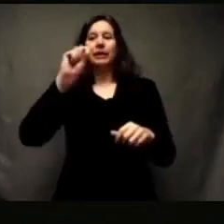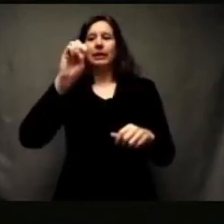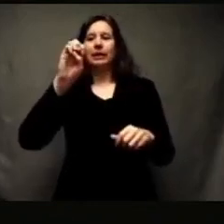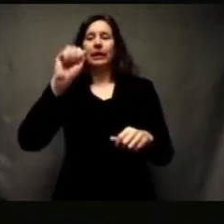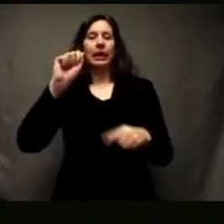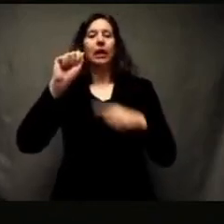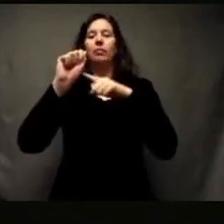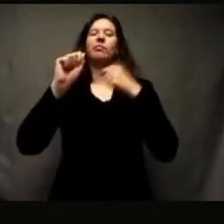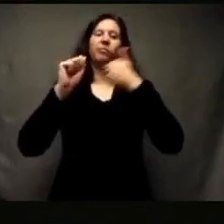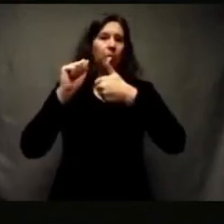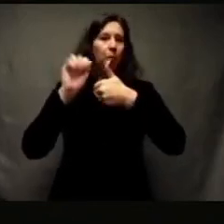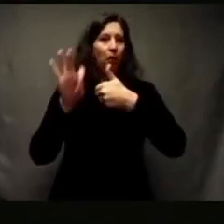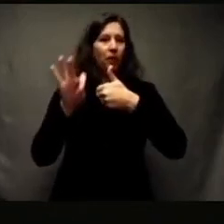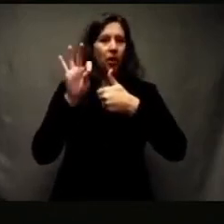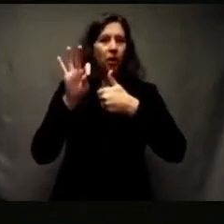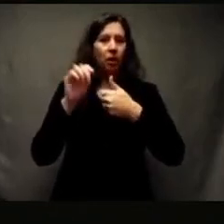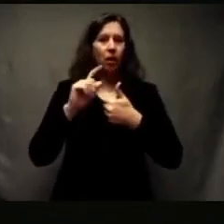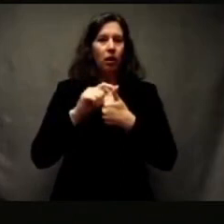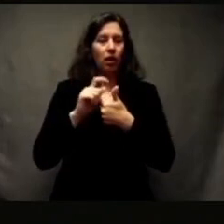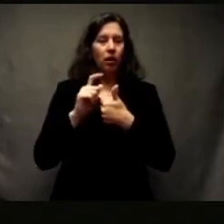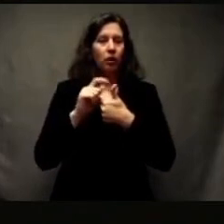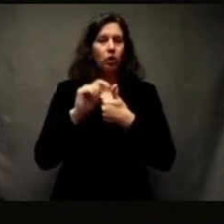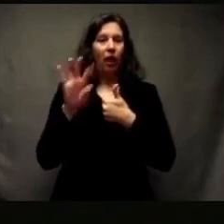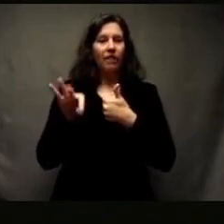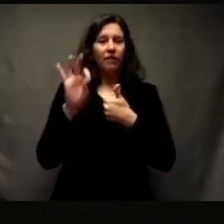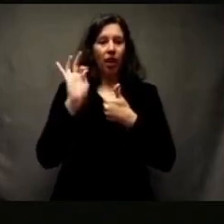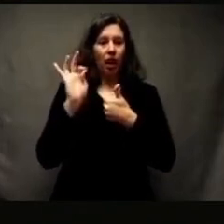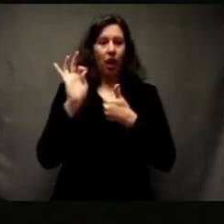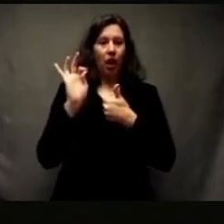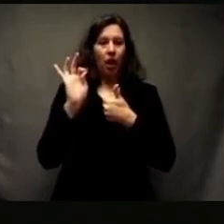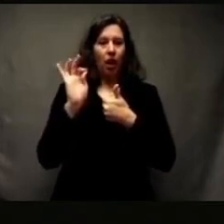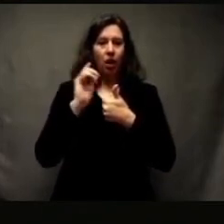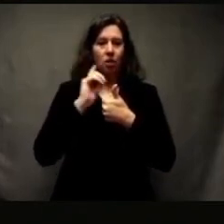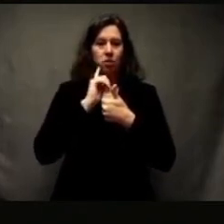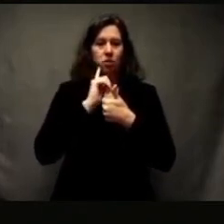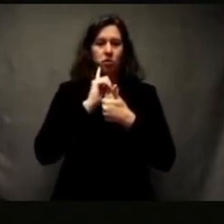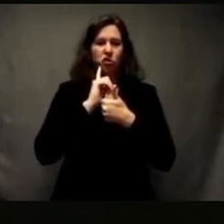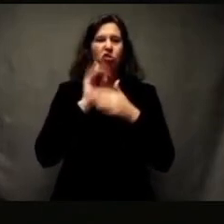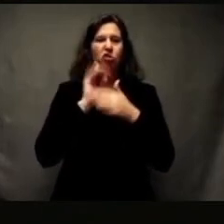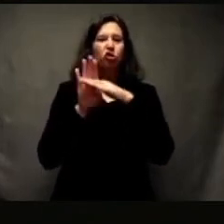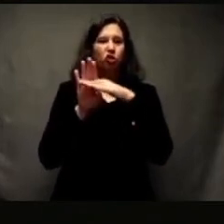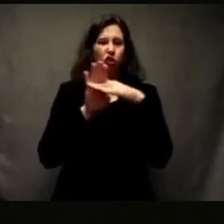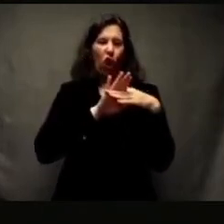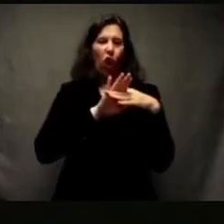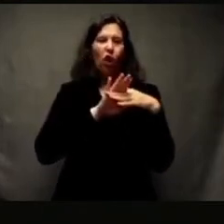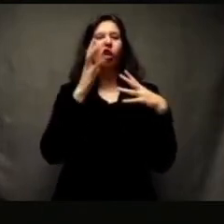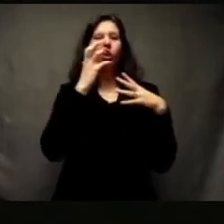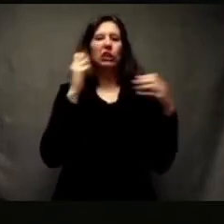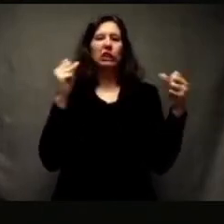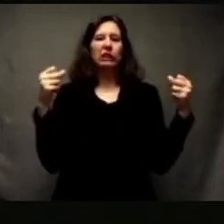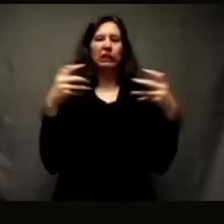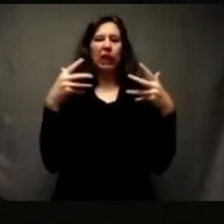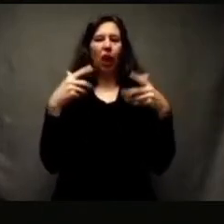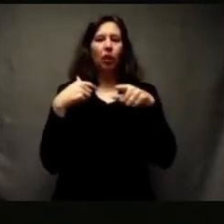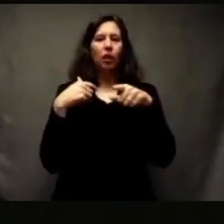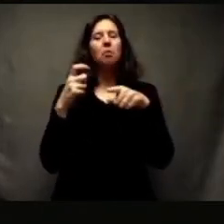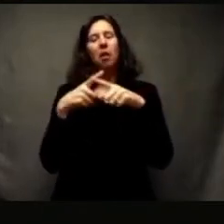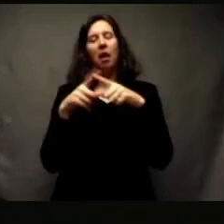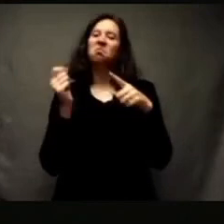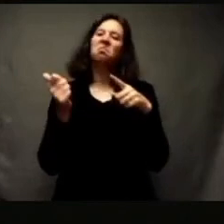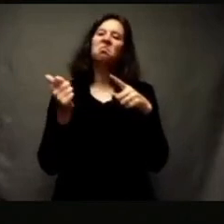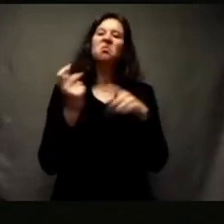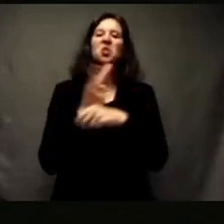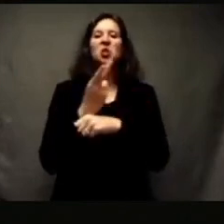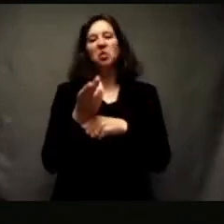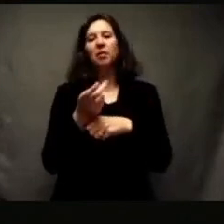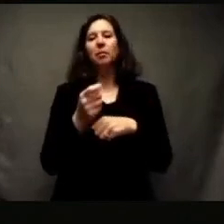go. So let's see. Maybe I'll do this. The shark kind of looks scary, but we're gonna go with it. Okay,